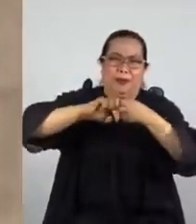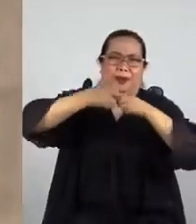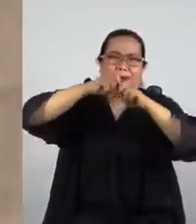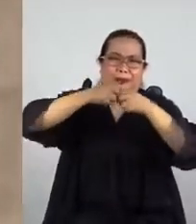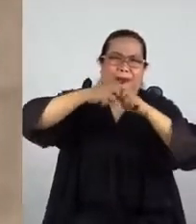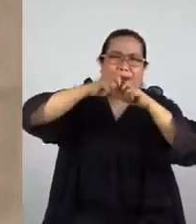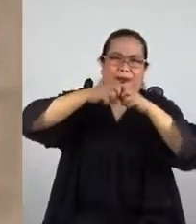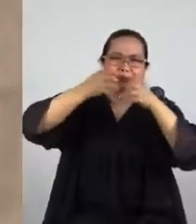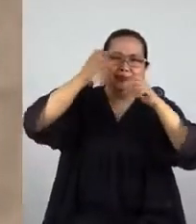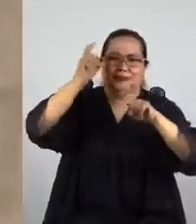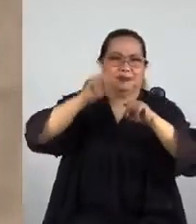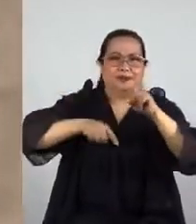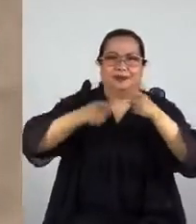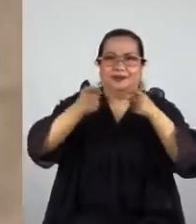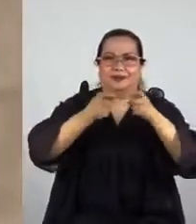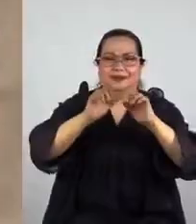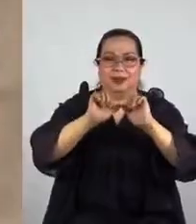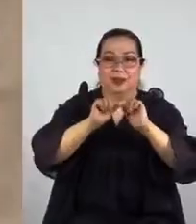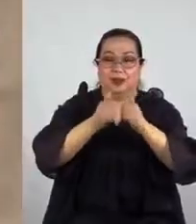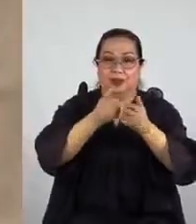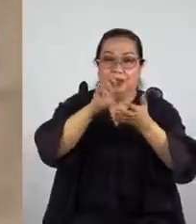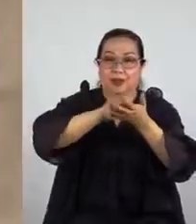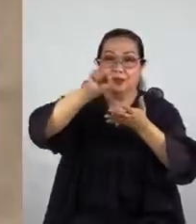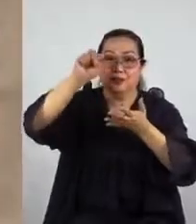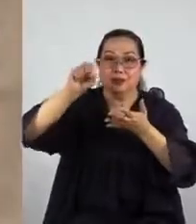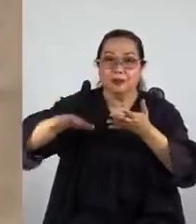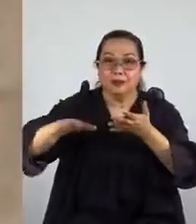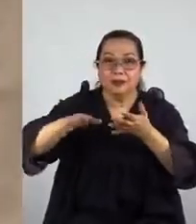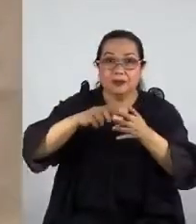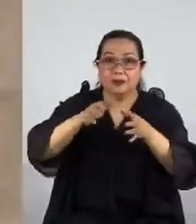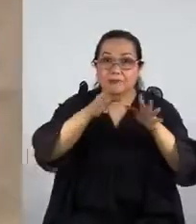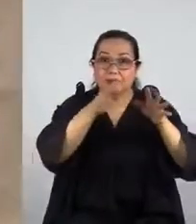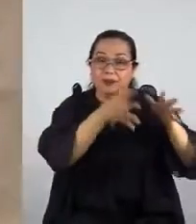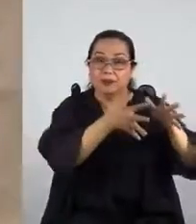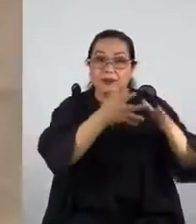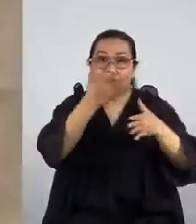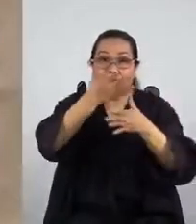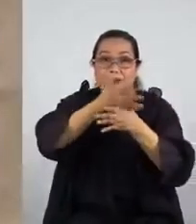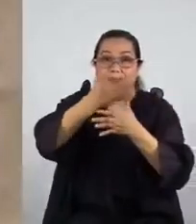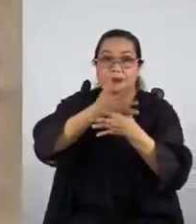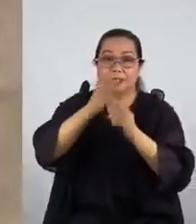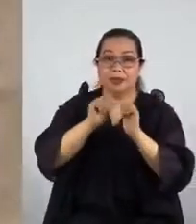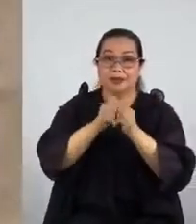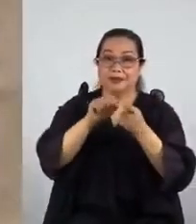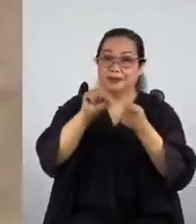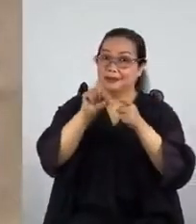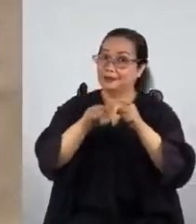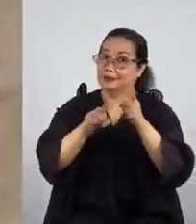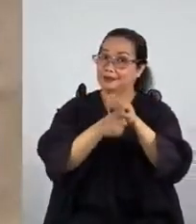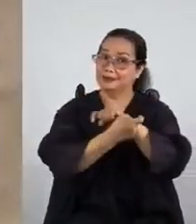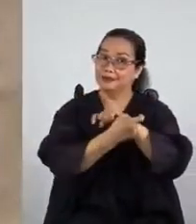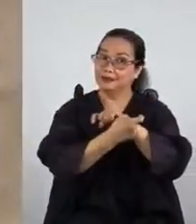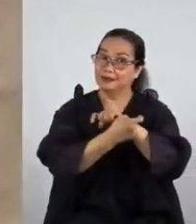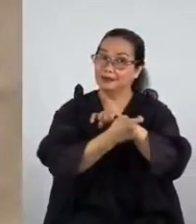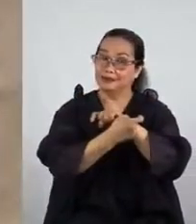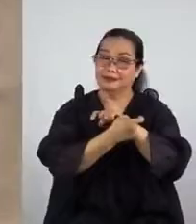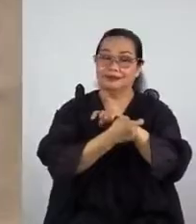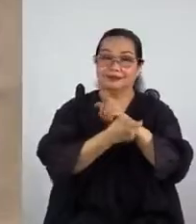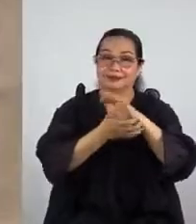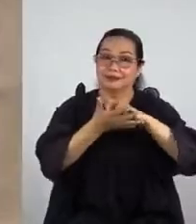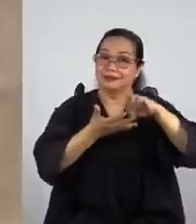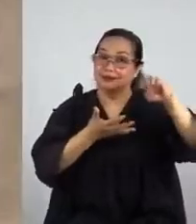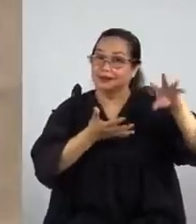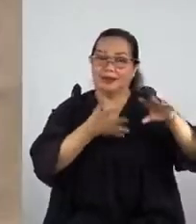We cannot manage it. How can we eliminate or lay aside encumbrances that cannot change or be